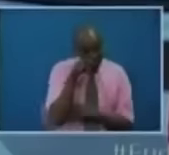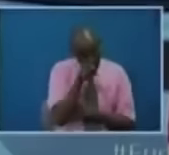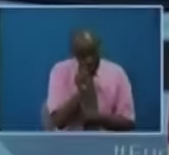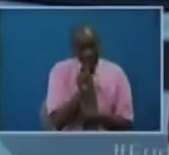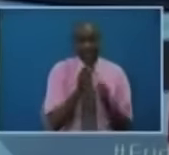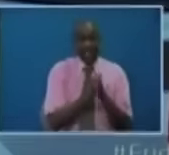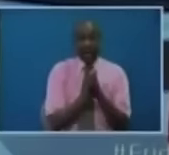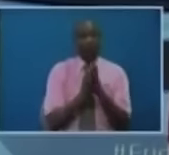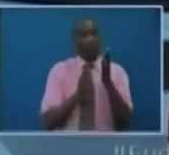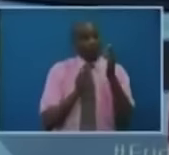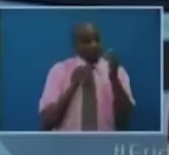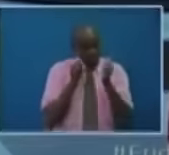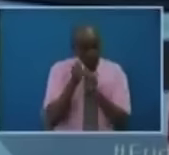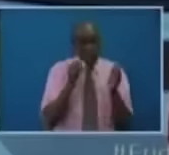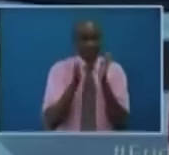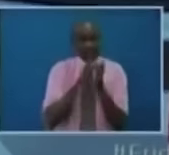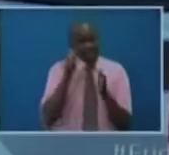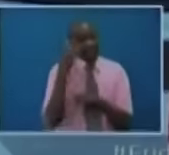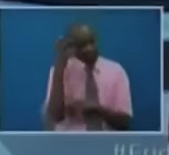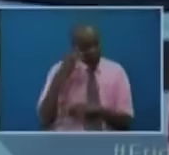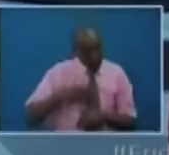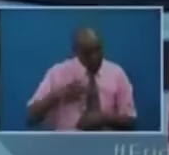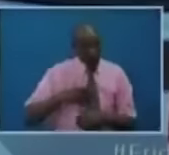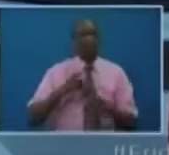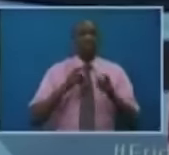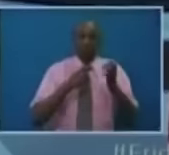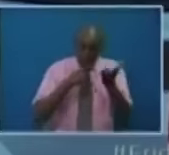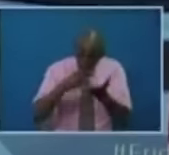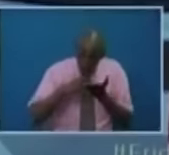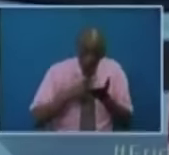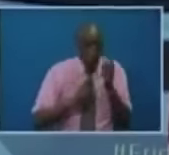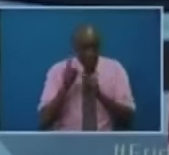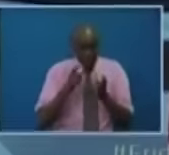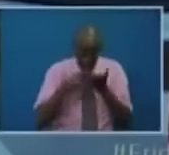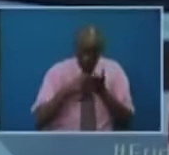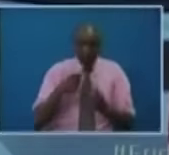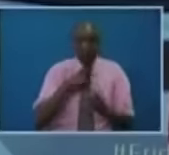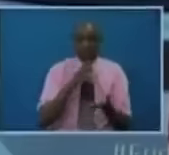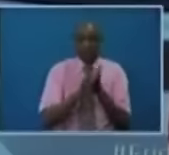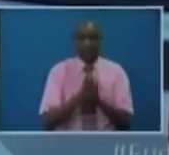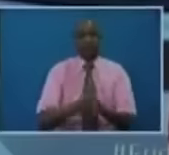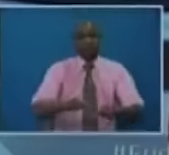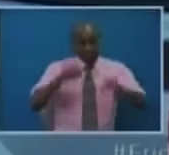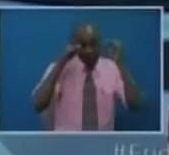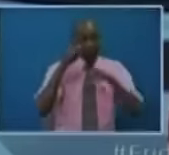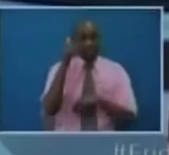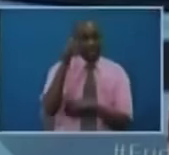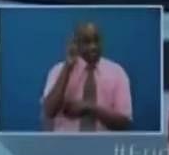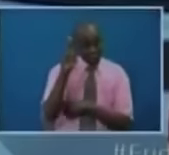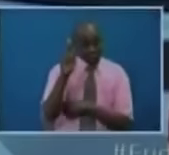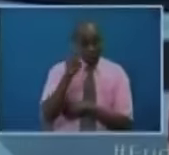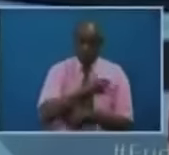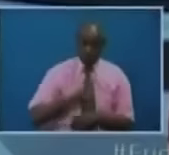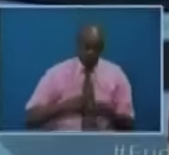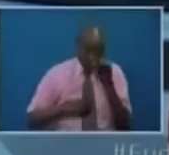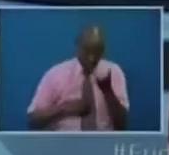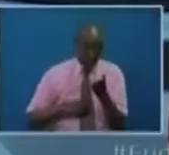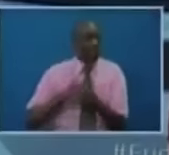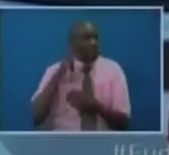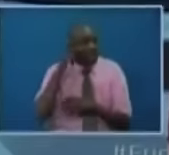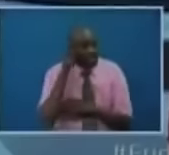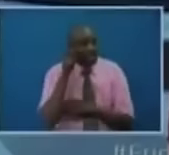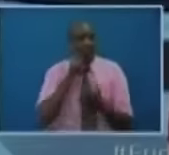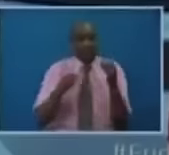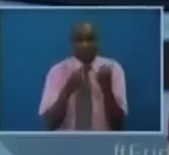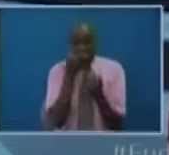been facing off with four other candidates in a debate among those running for the post of chairperson of the African Union Commission. Well, let's listen in to